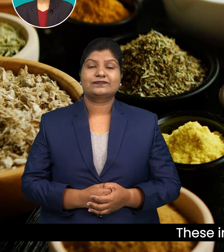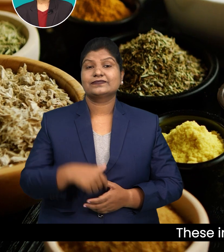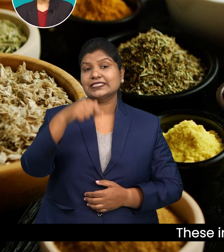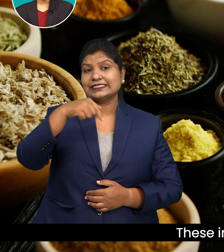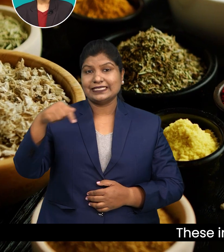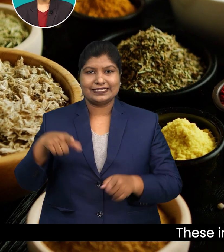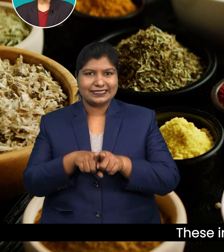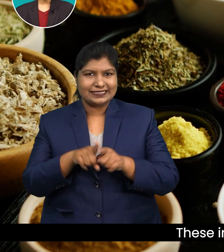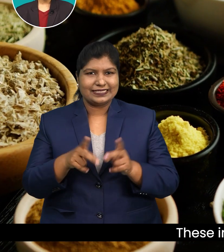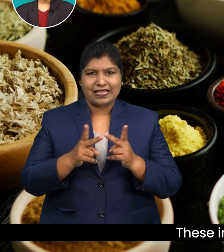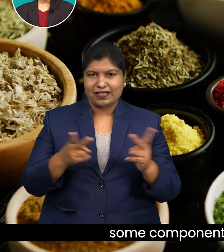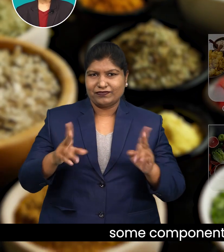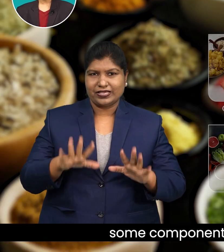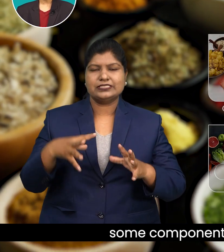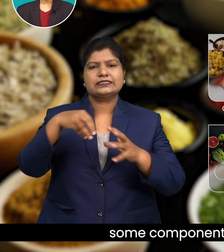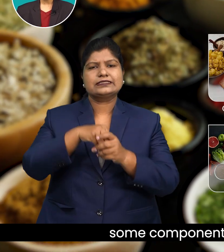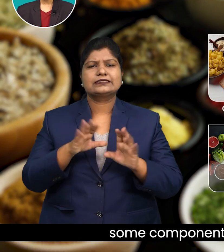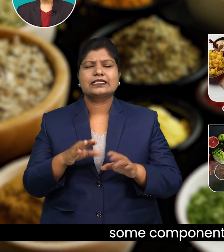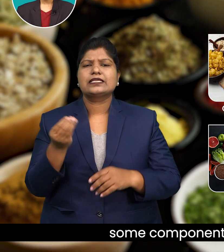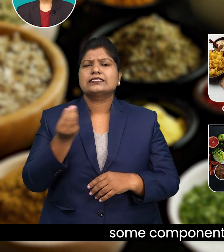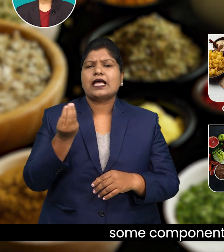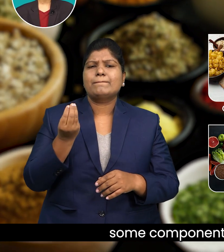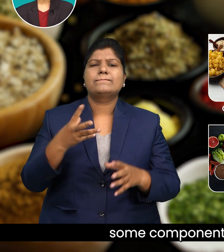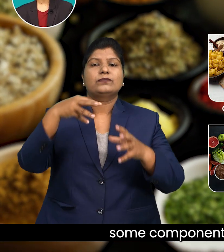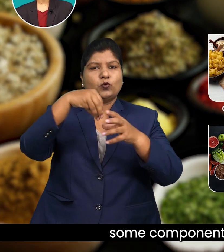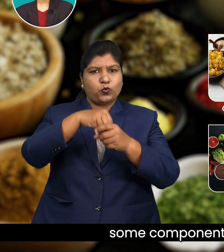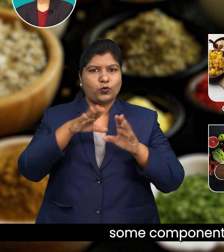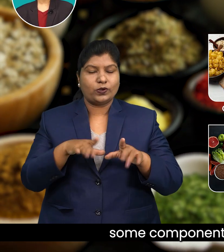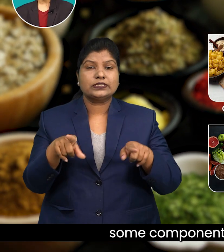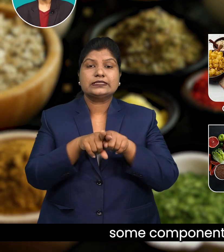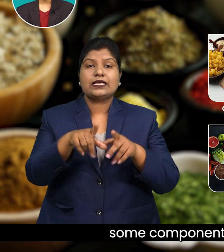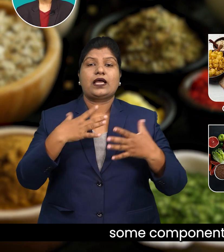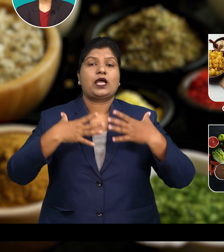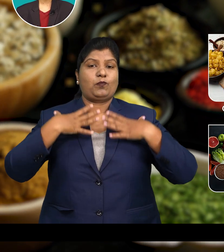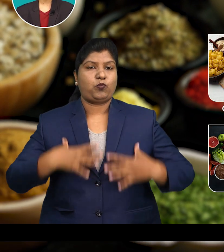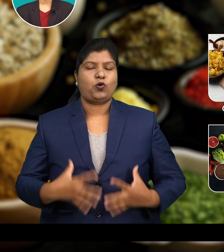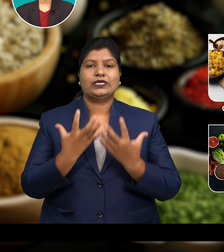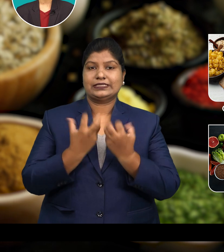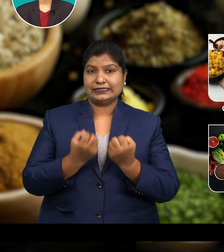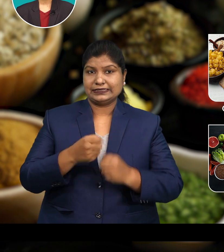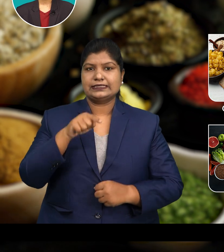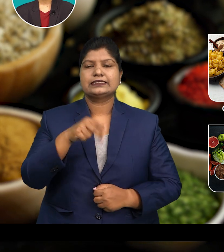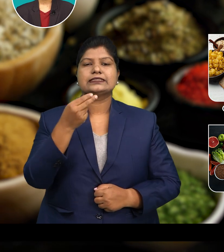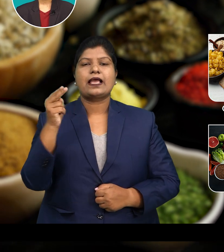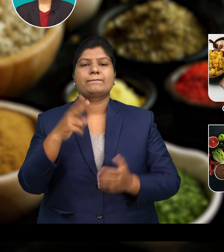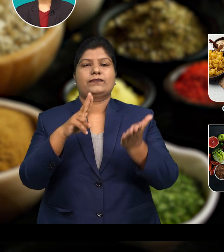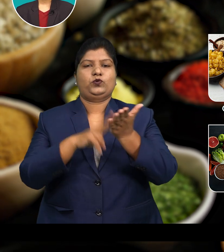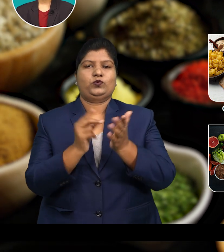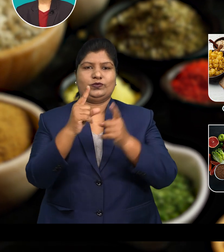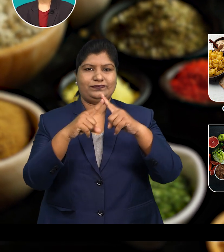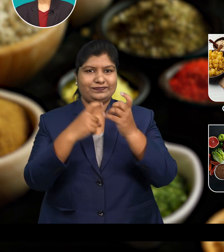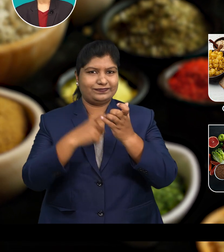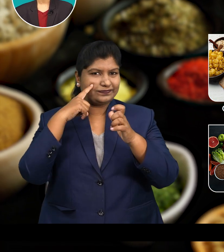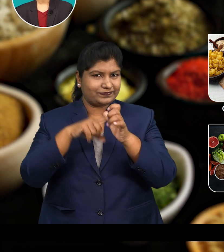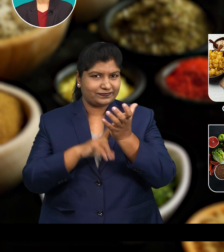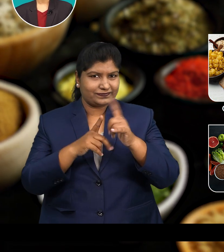These ingredients contain some components that our body needs called nutrients.